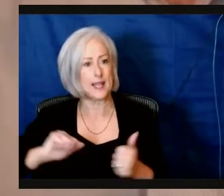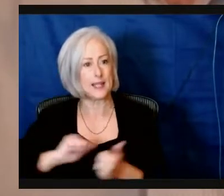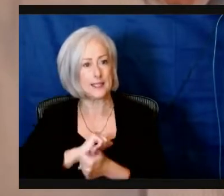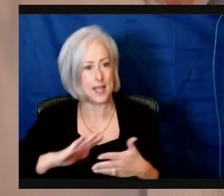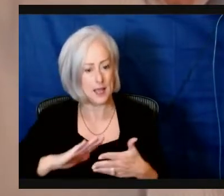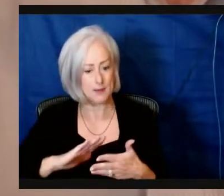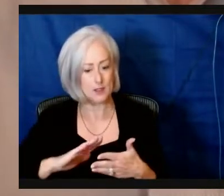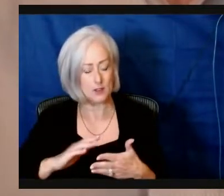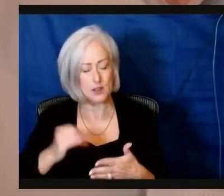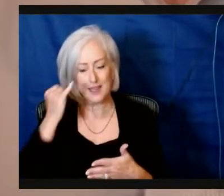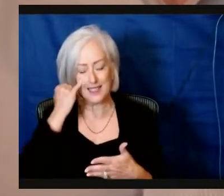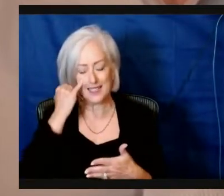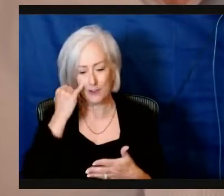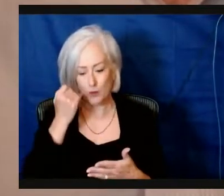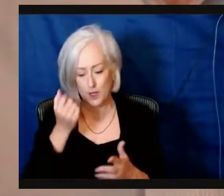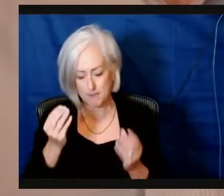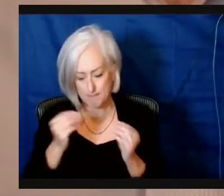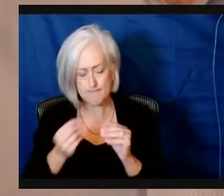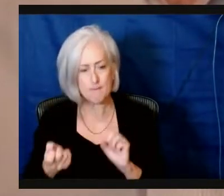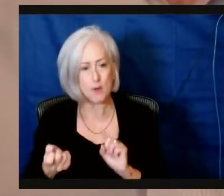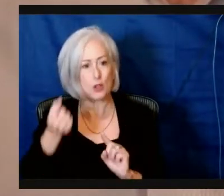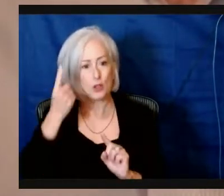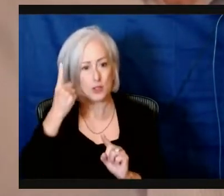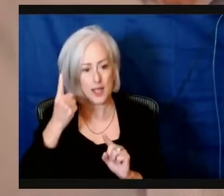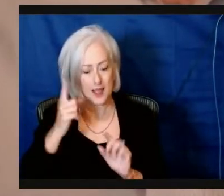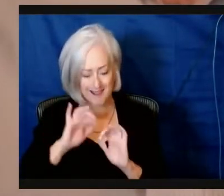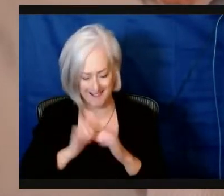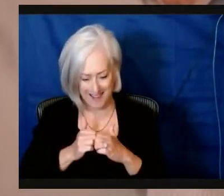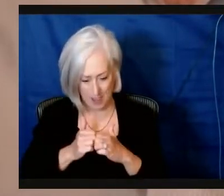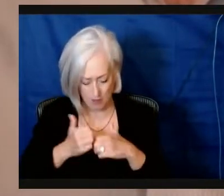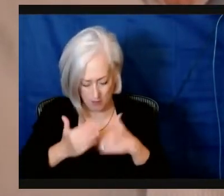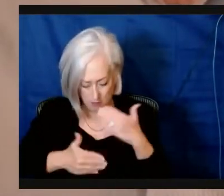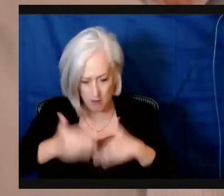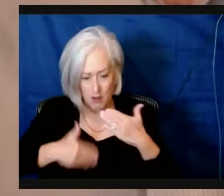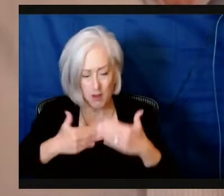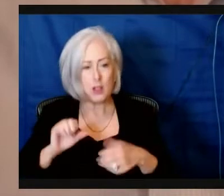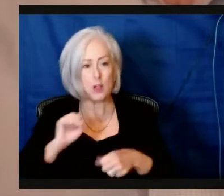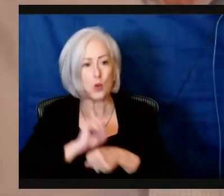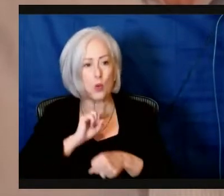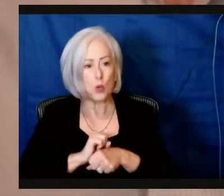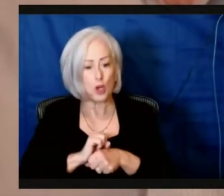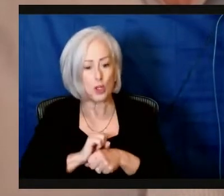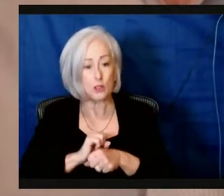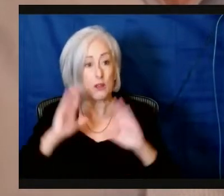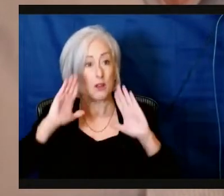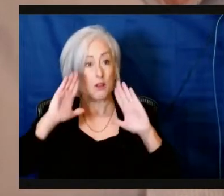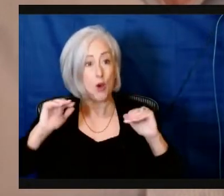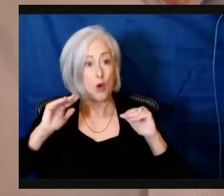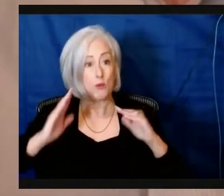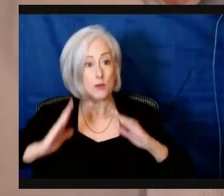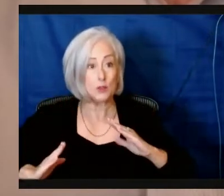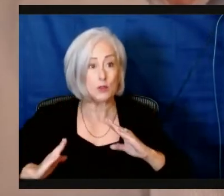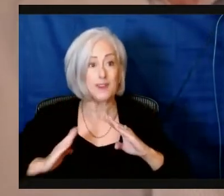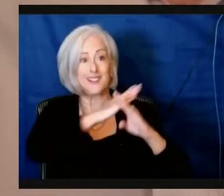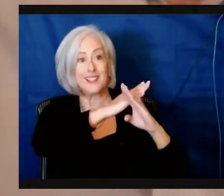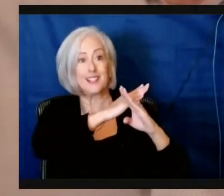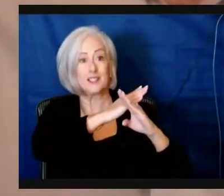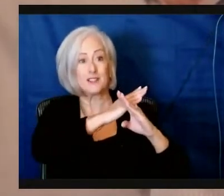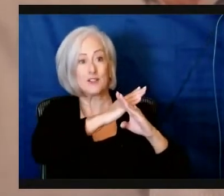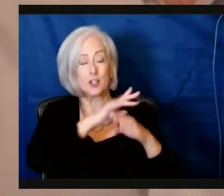pathway, we're hoping to block the pathway or interfere with the pathway very